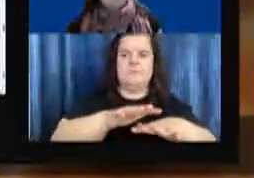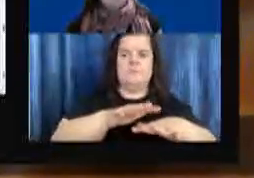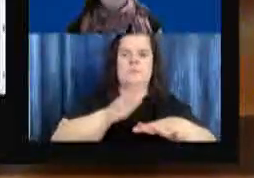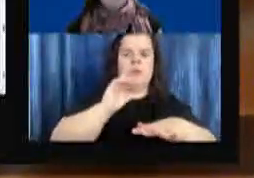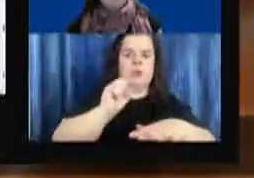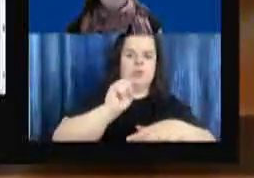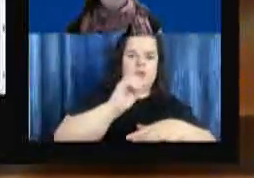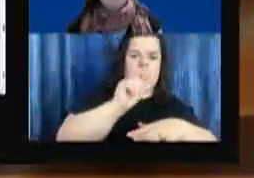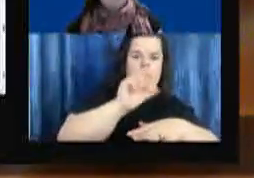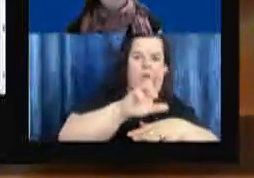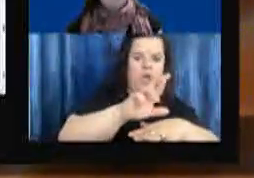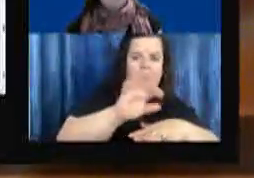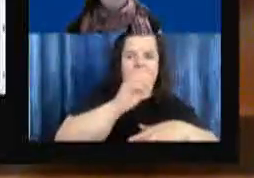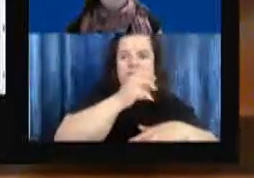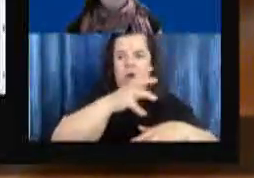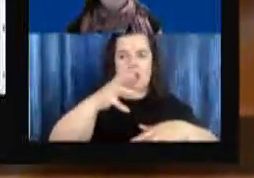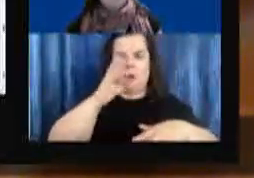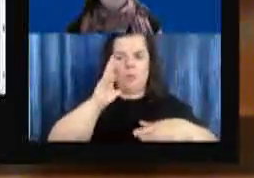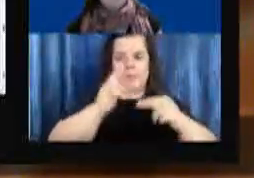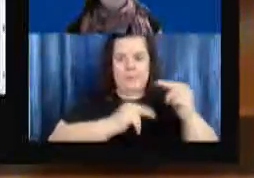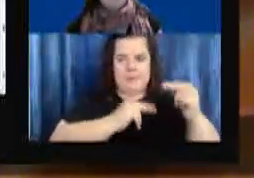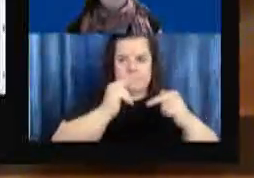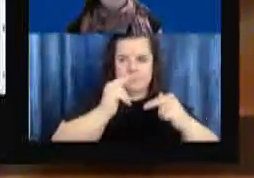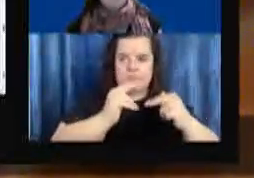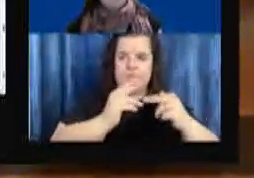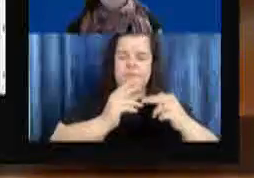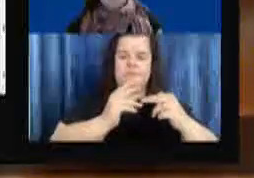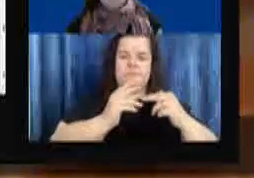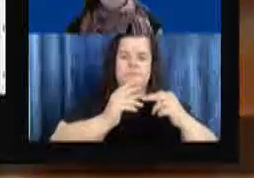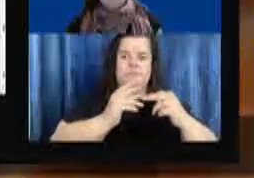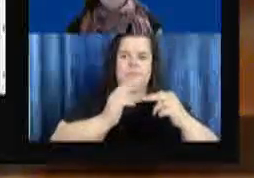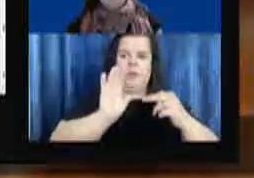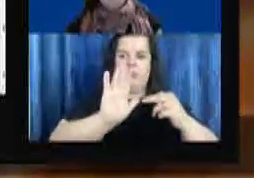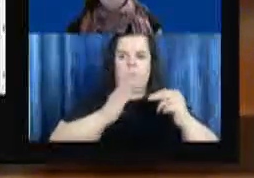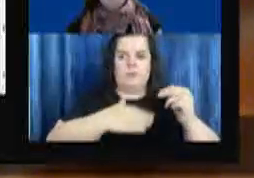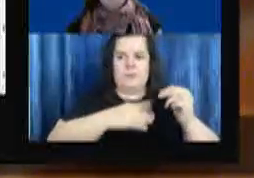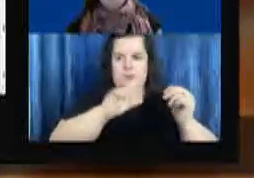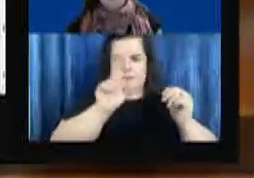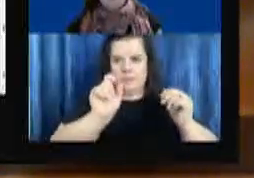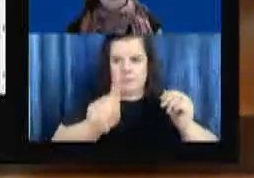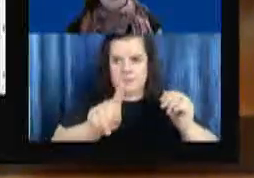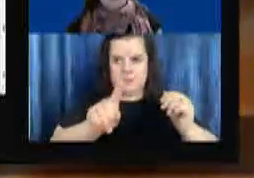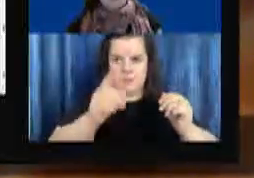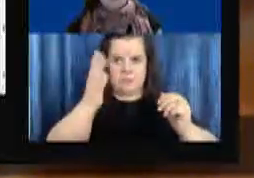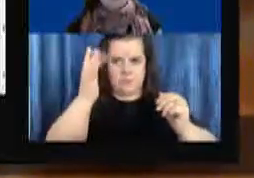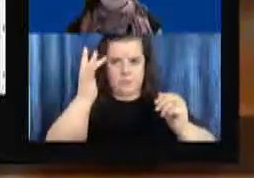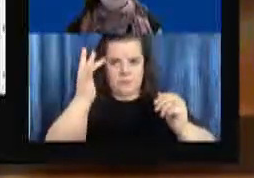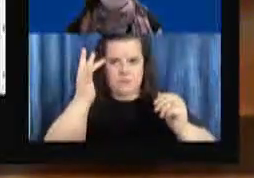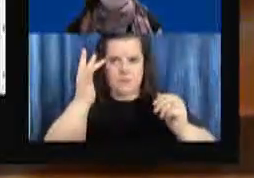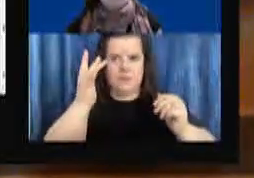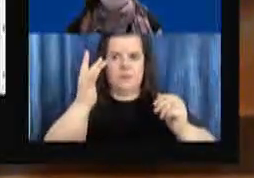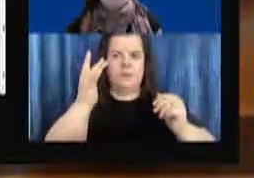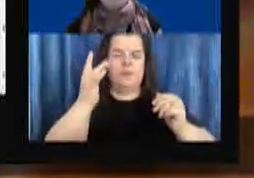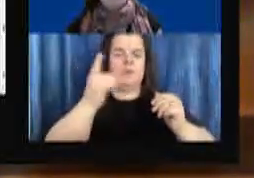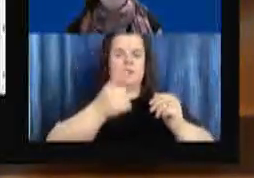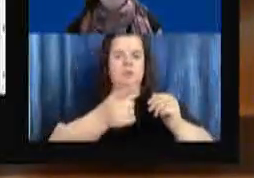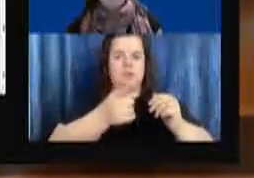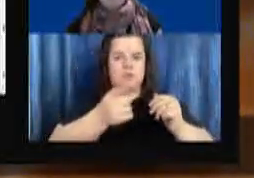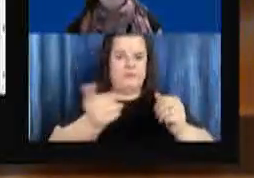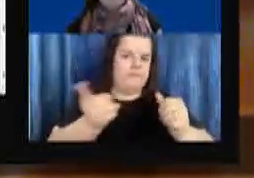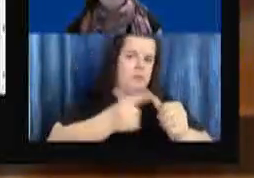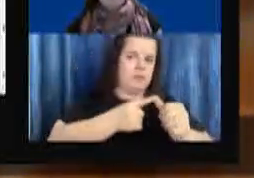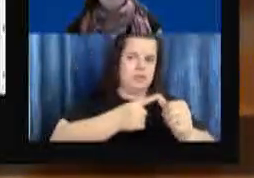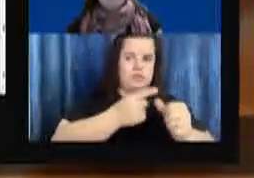is going to be built. So those are my questions. Why are you putting, first of all, using